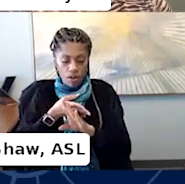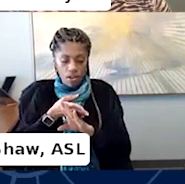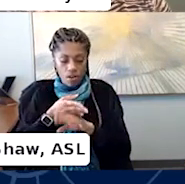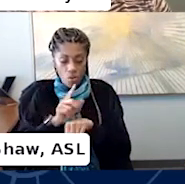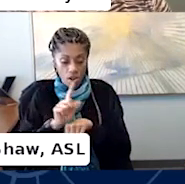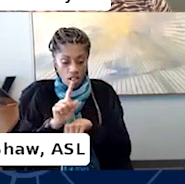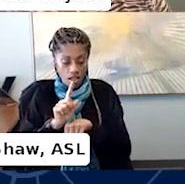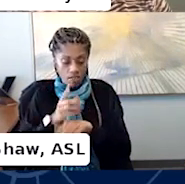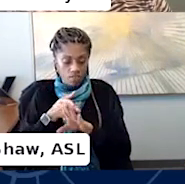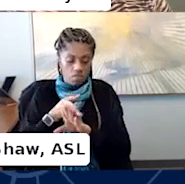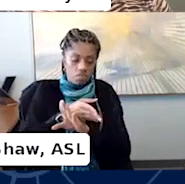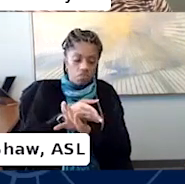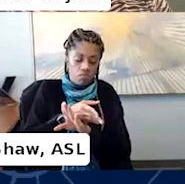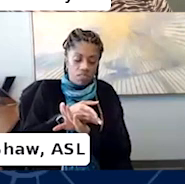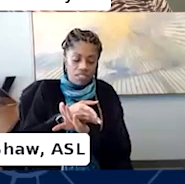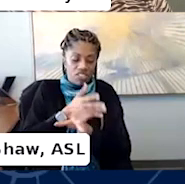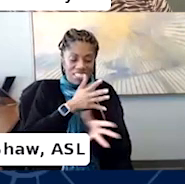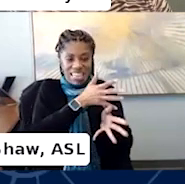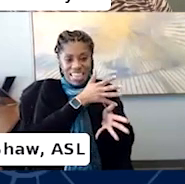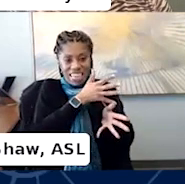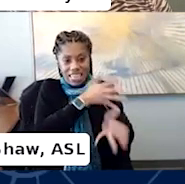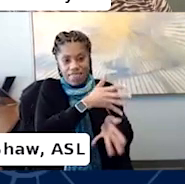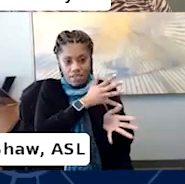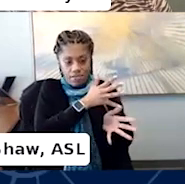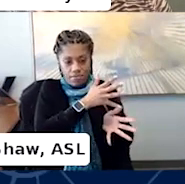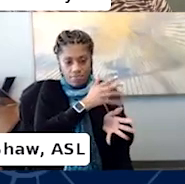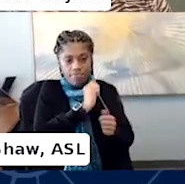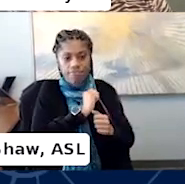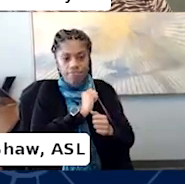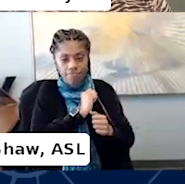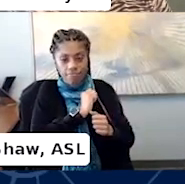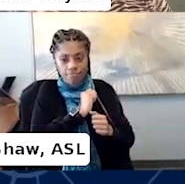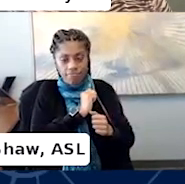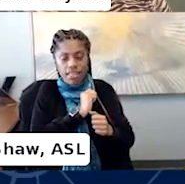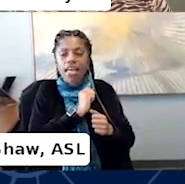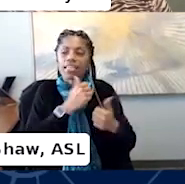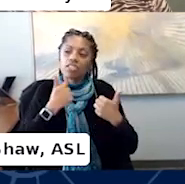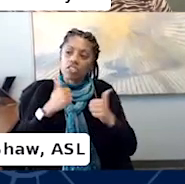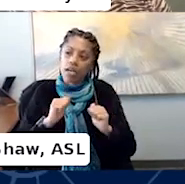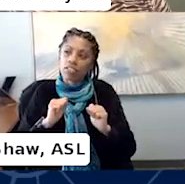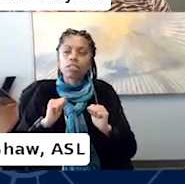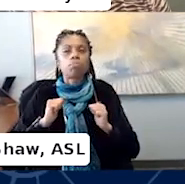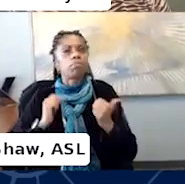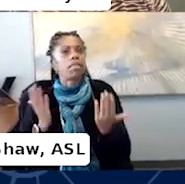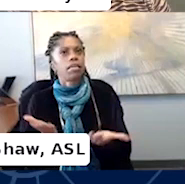outside of this webinar space and just be in community together.